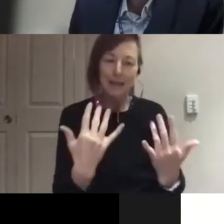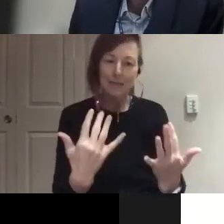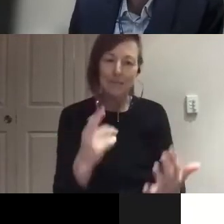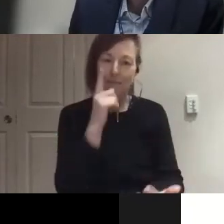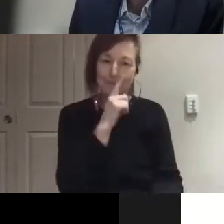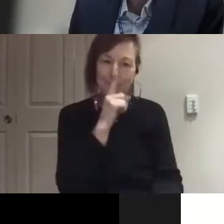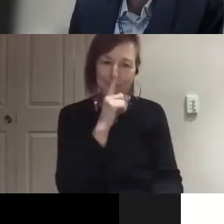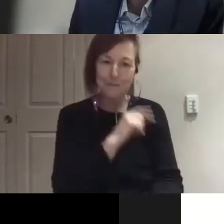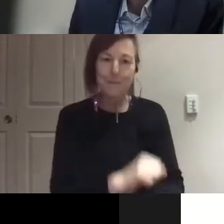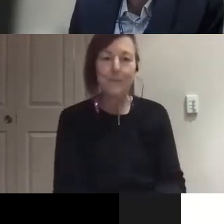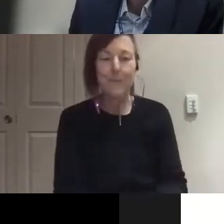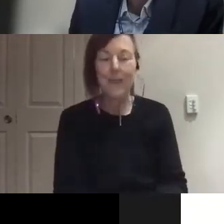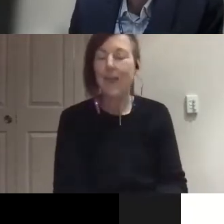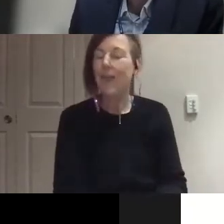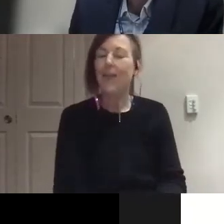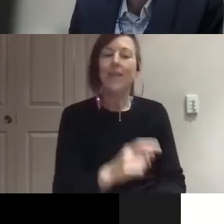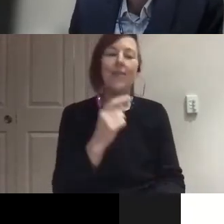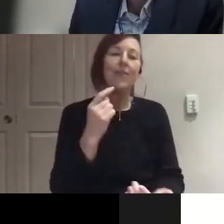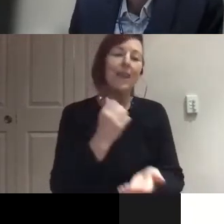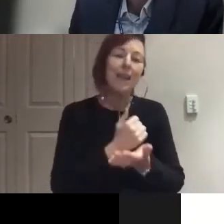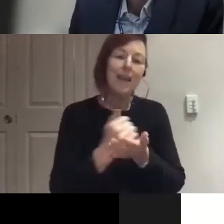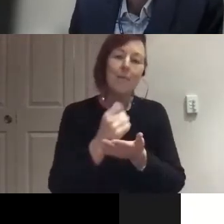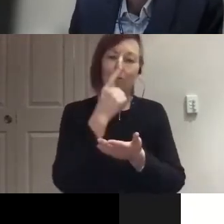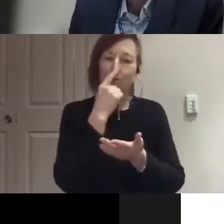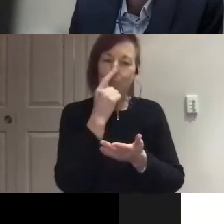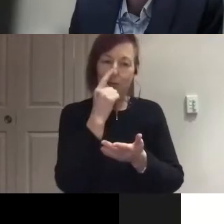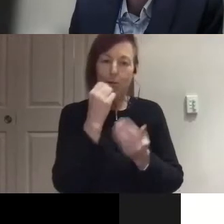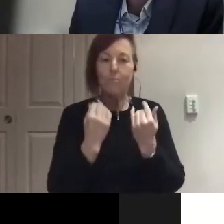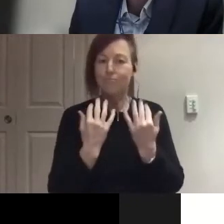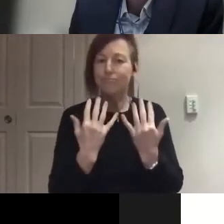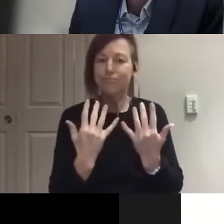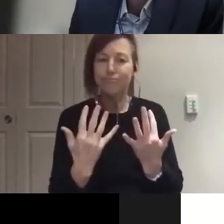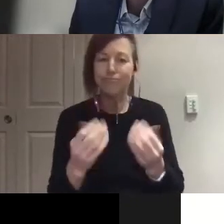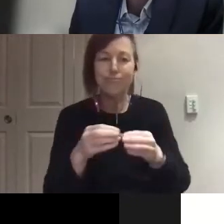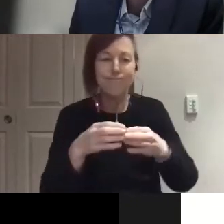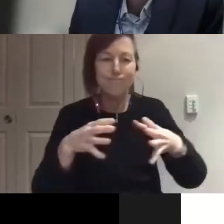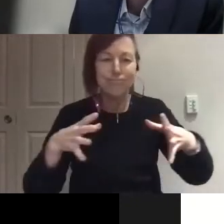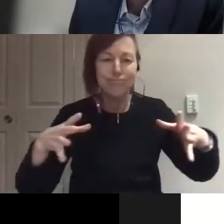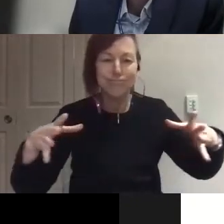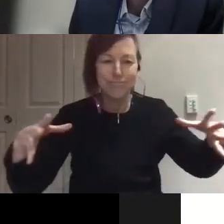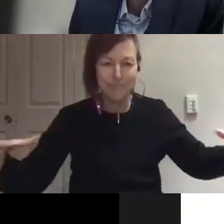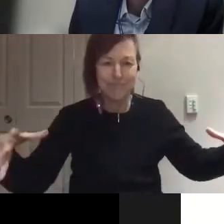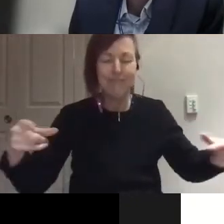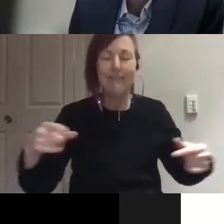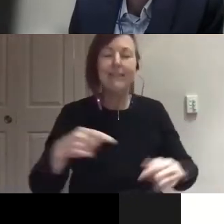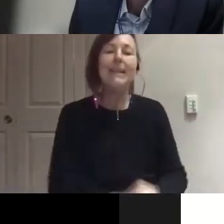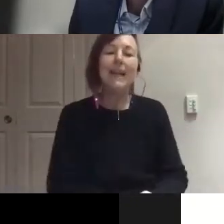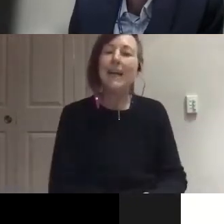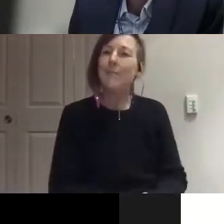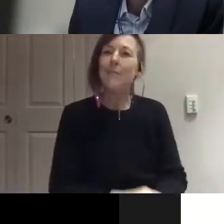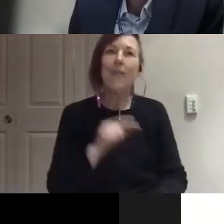the sheer volume of people and how quickly this outbreak occurred in relation to the exposure sites